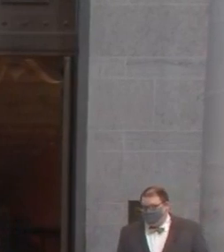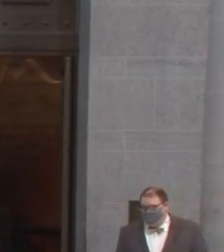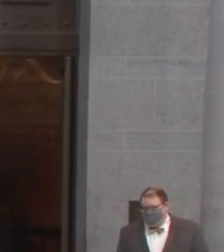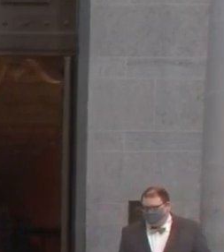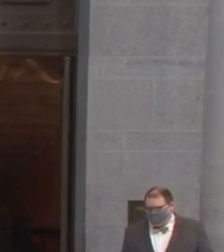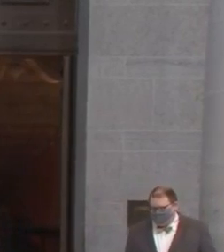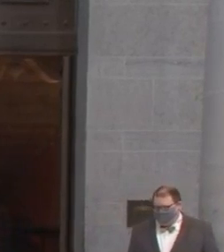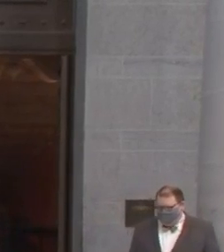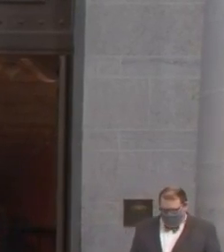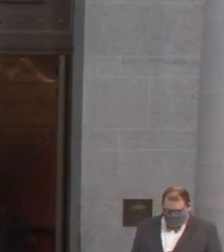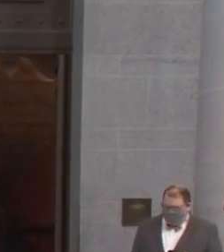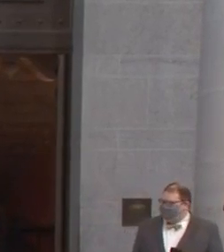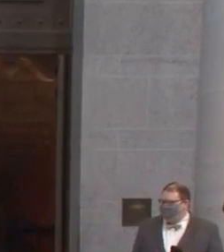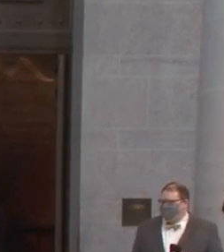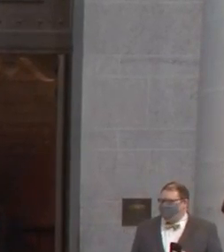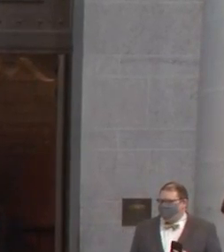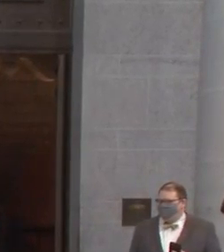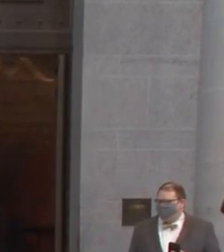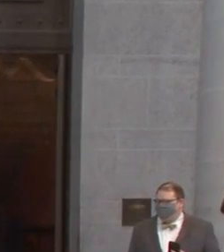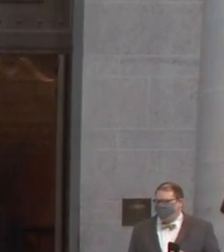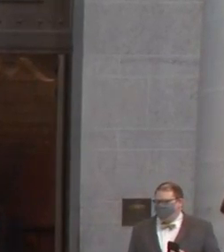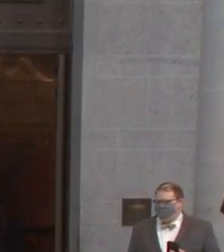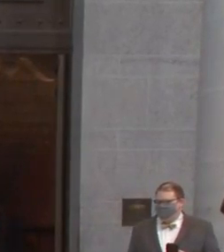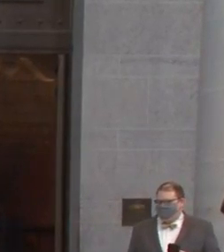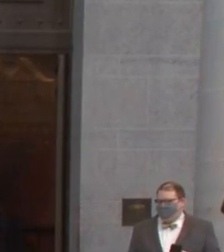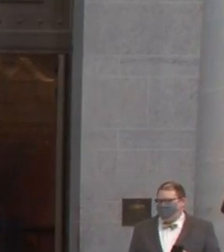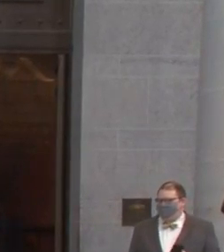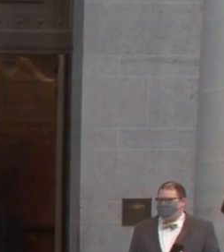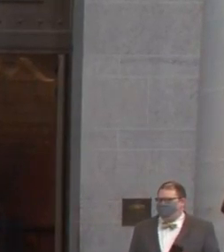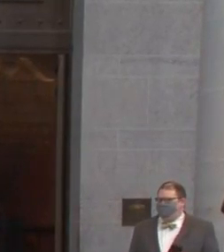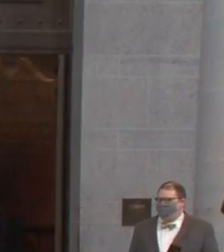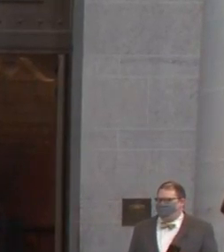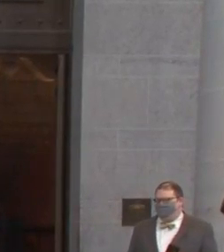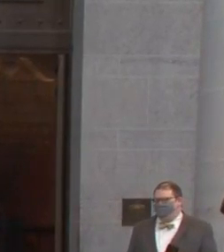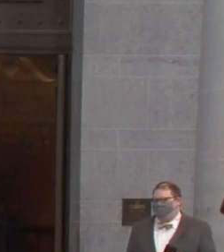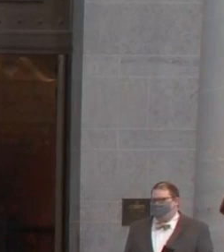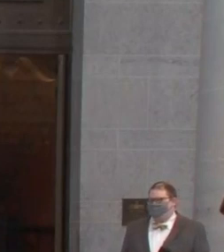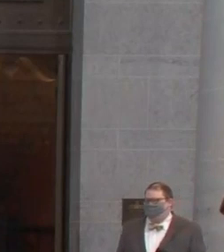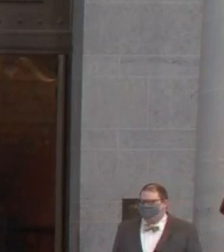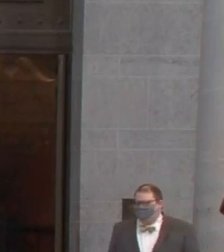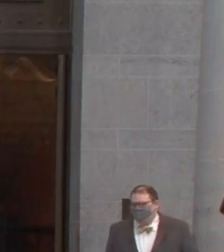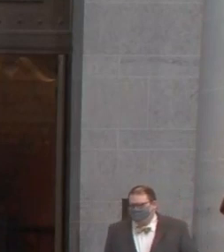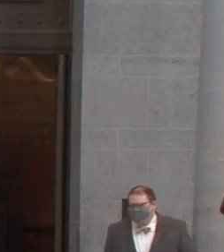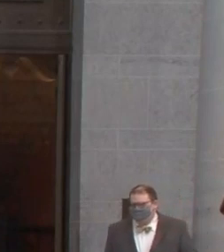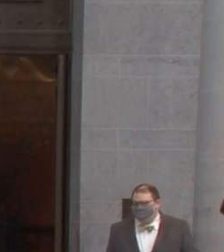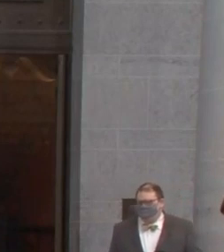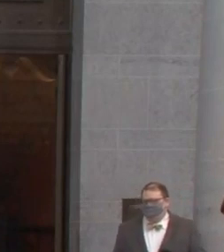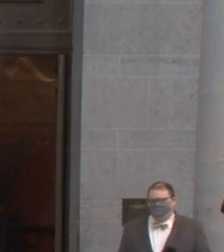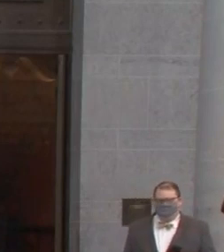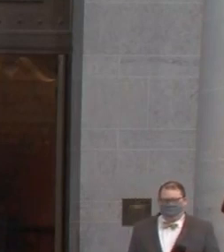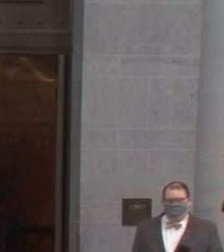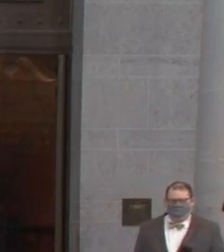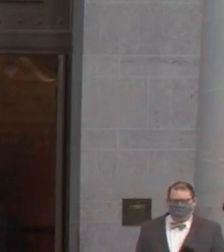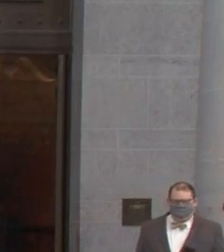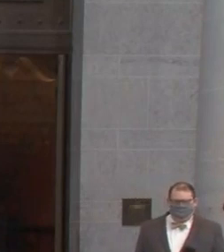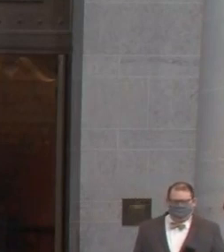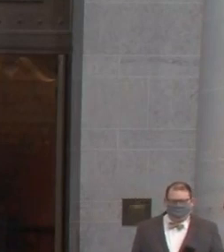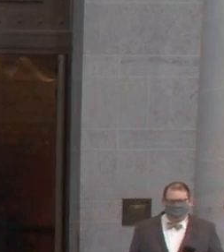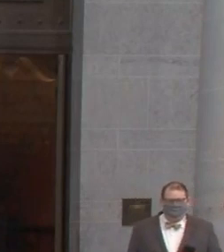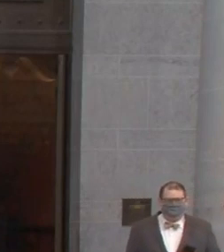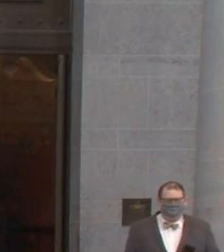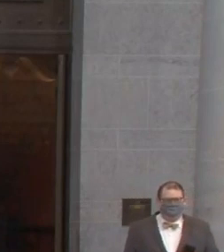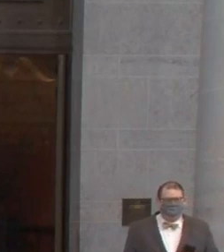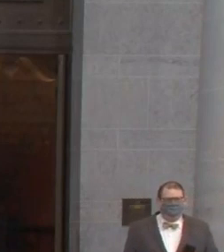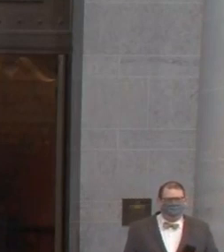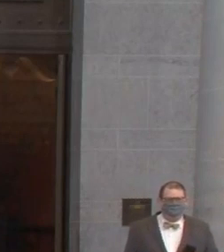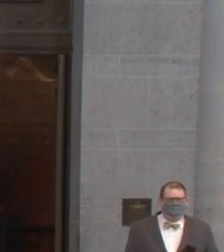John Husted also giving the bad news and the good news. The good news is we are on that right path, but the bad news is I think what many of us